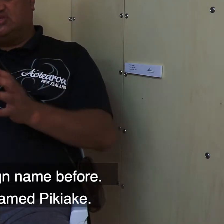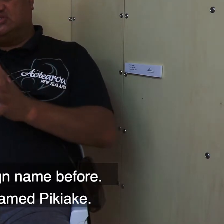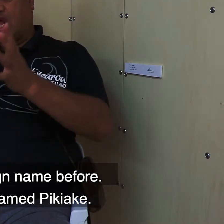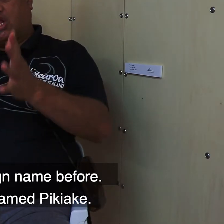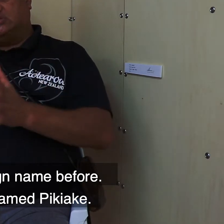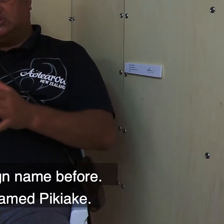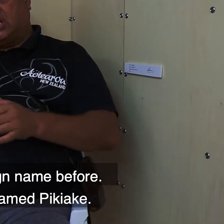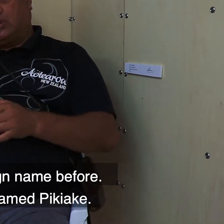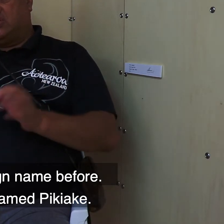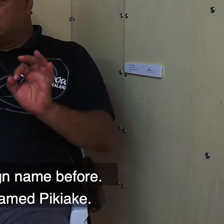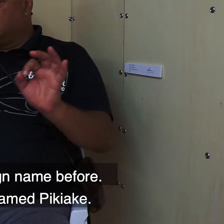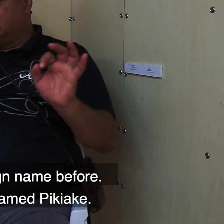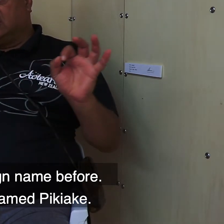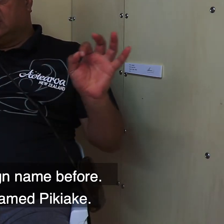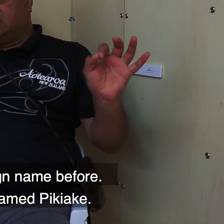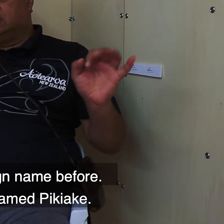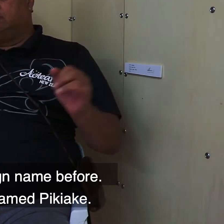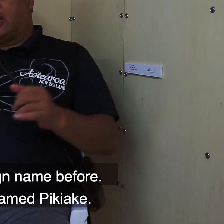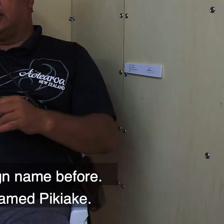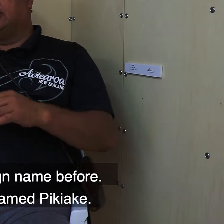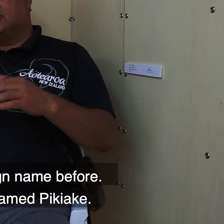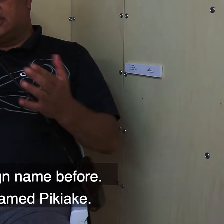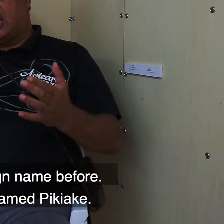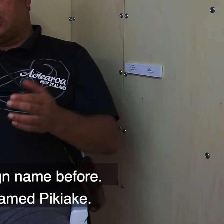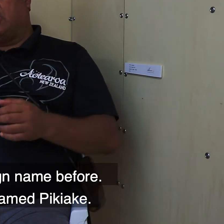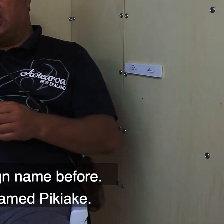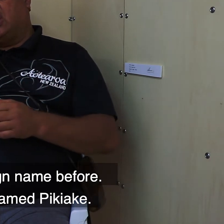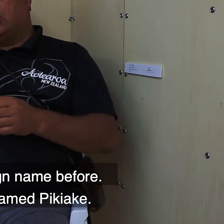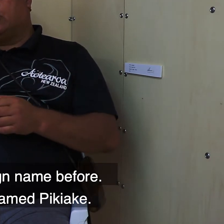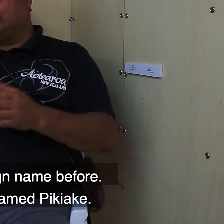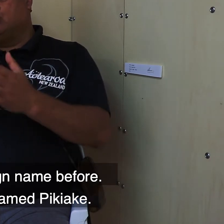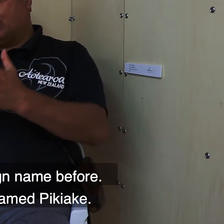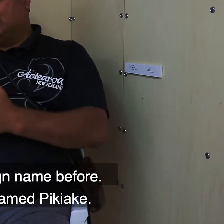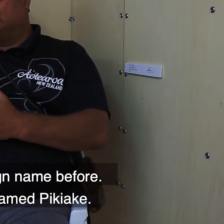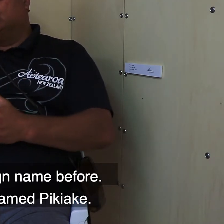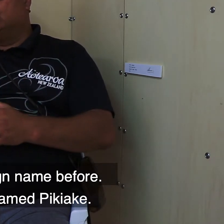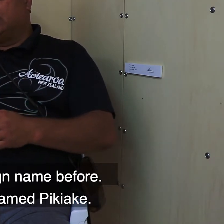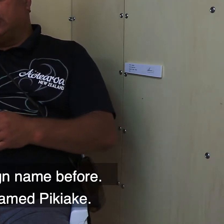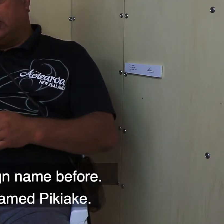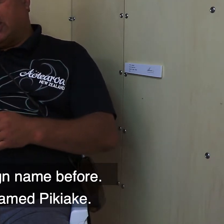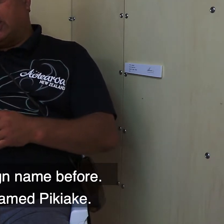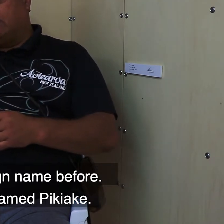So no Kiwis had a Māori sign name before. So this is the first Kiwi.